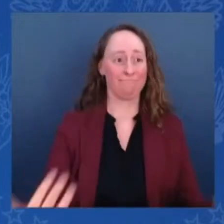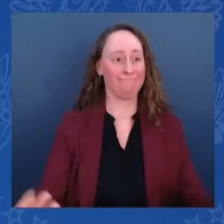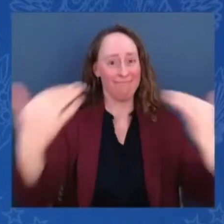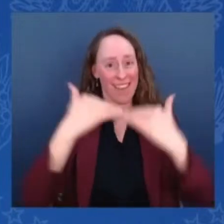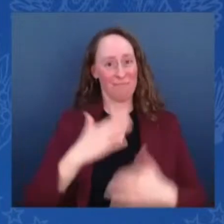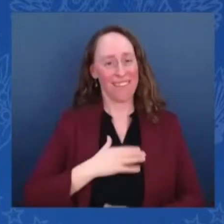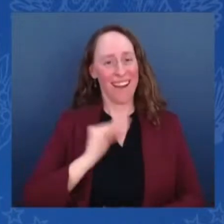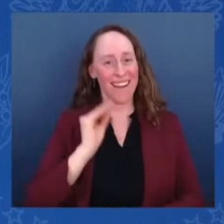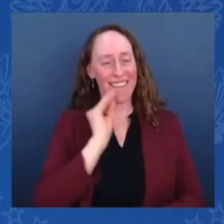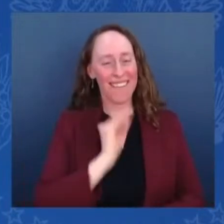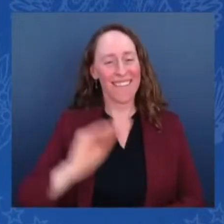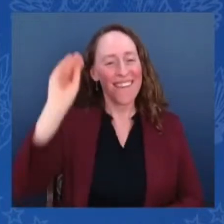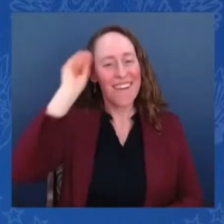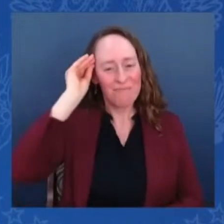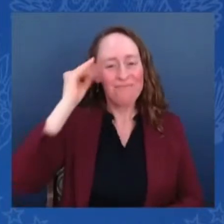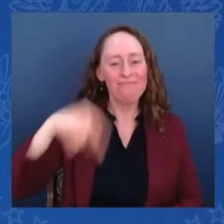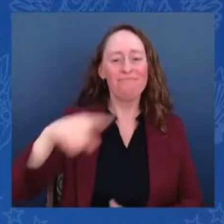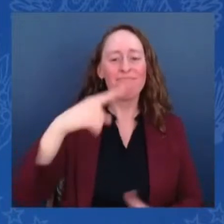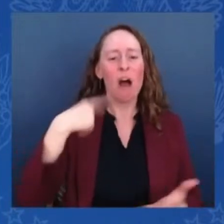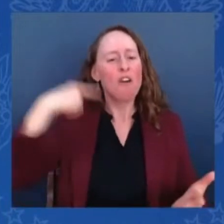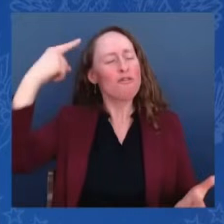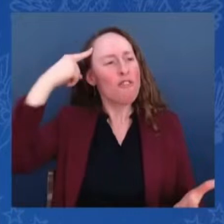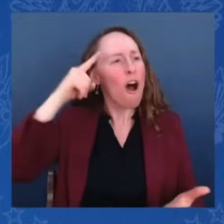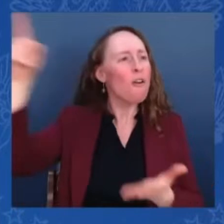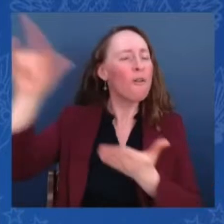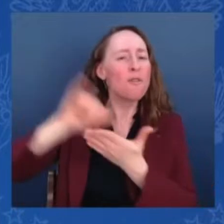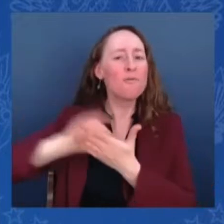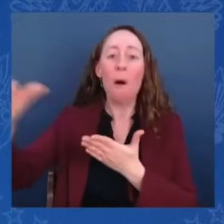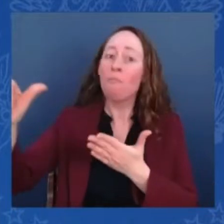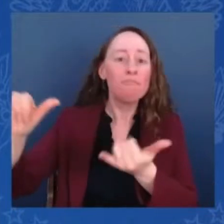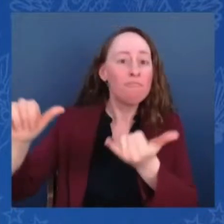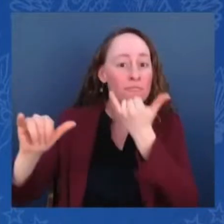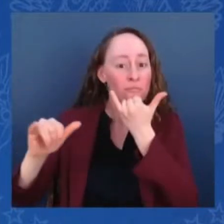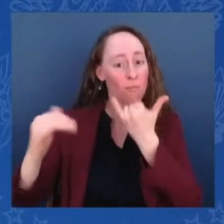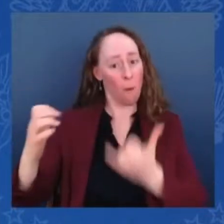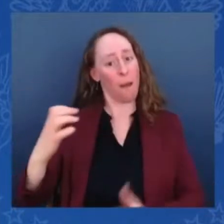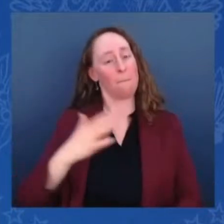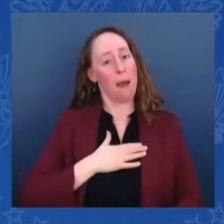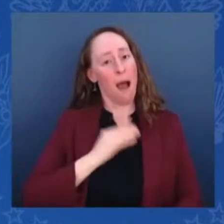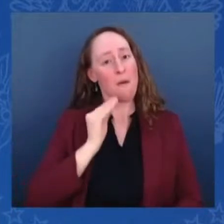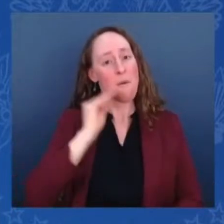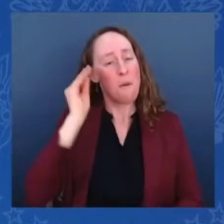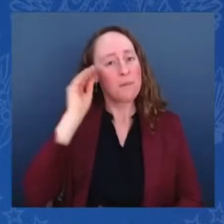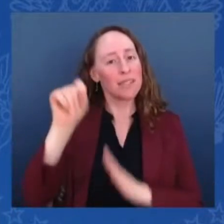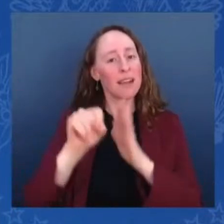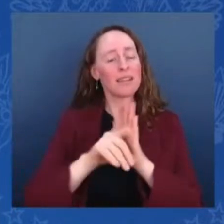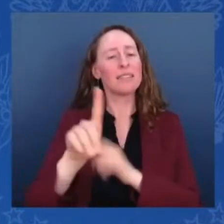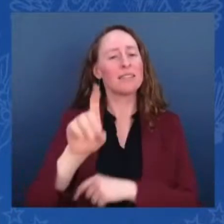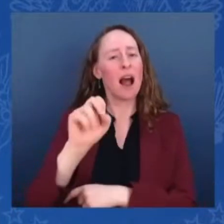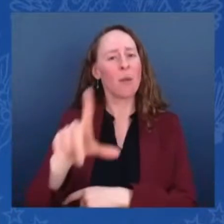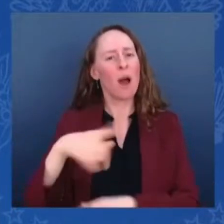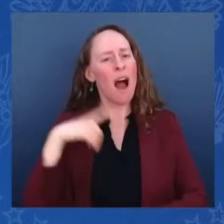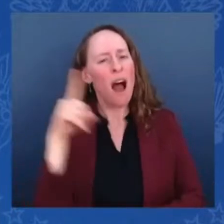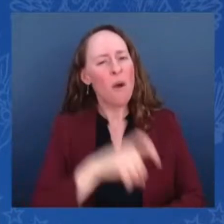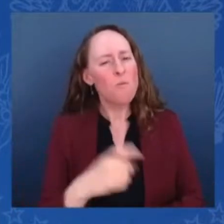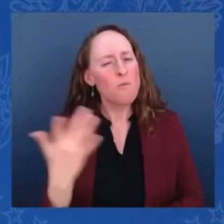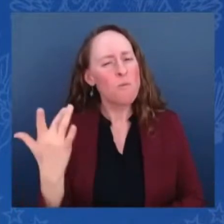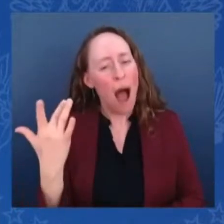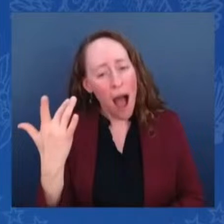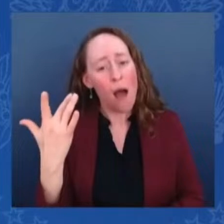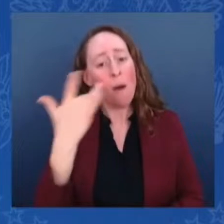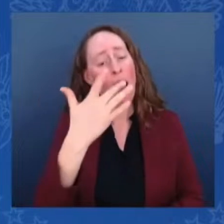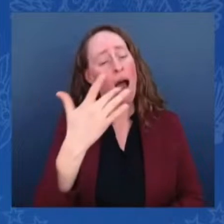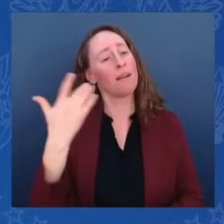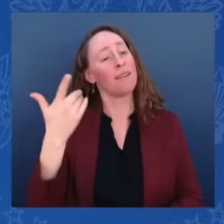do it in New York, but they wanted to do it in Delaware. I said, "Why?" He said, "We can know, then people will know we're really friends."